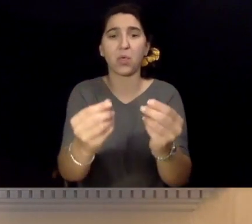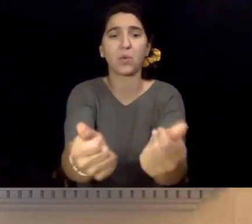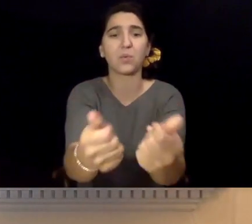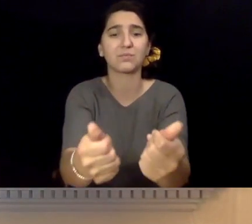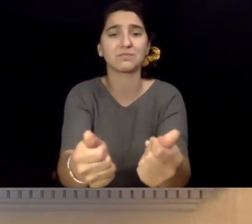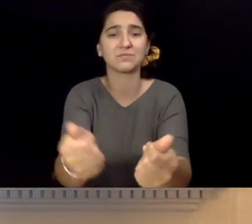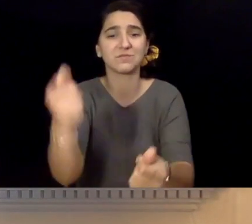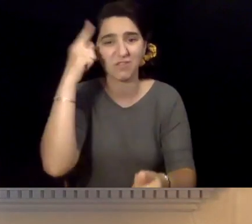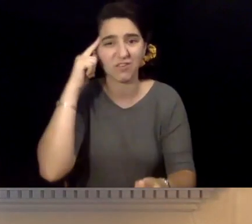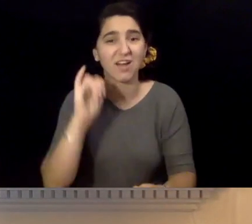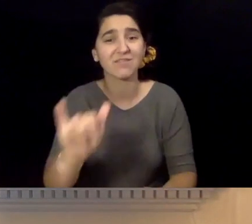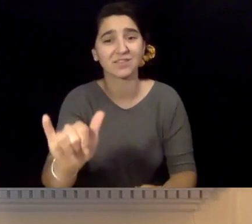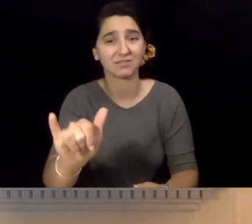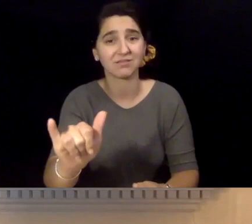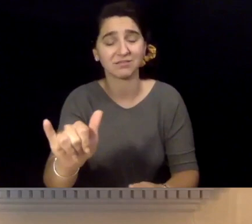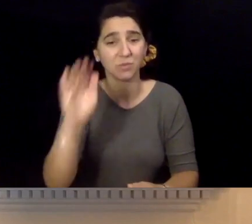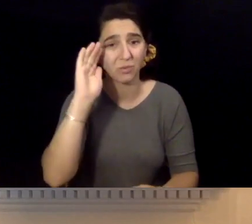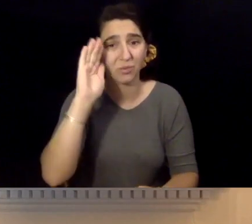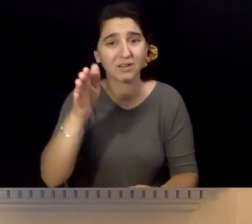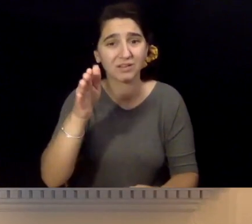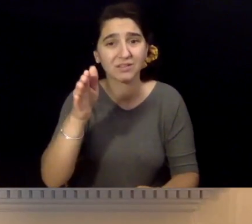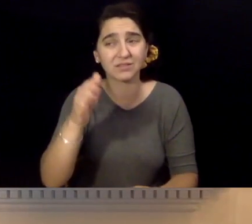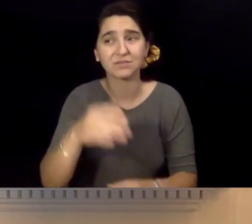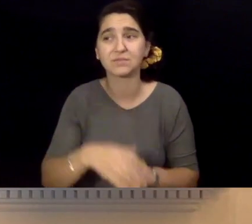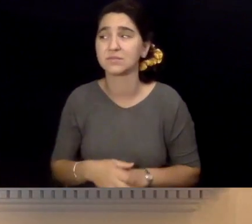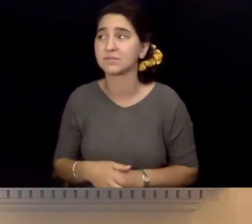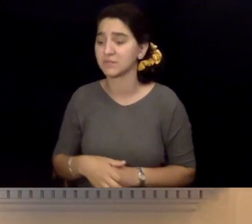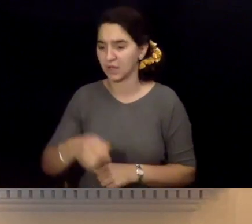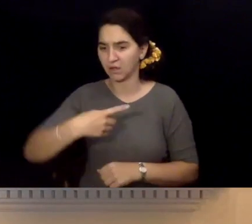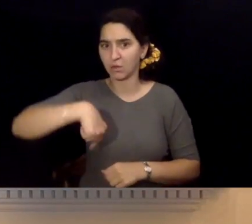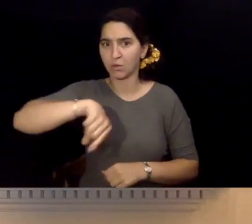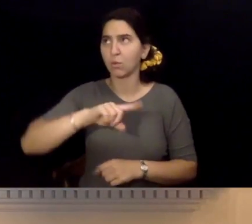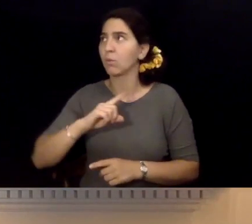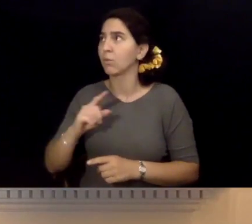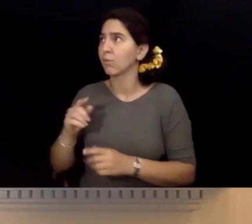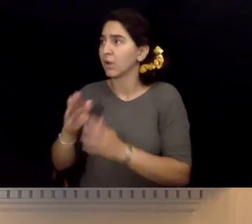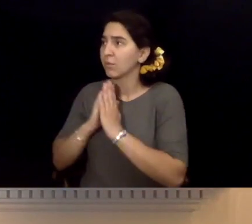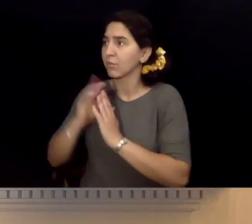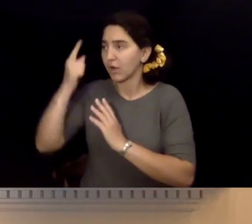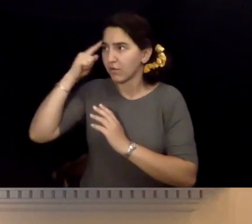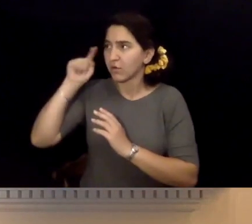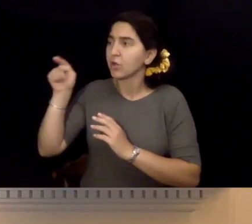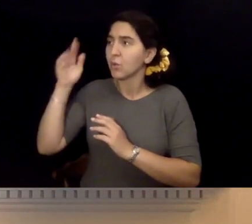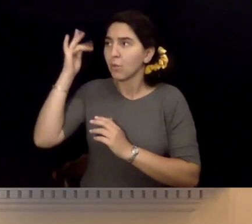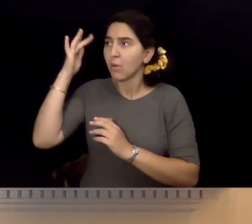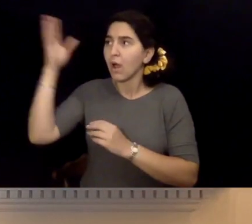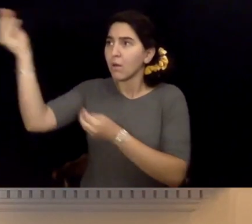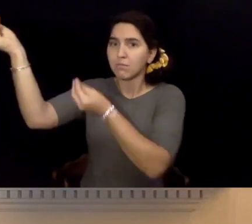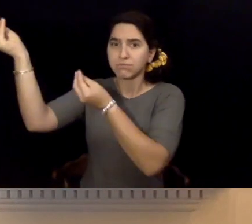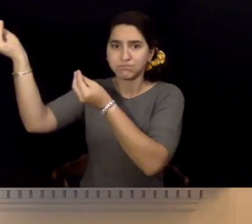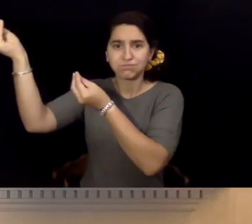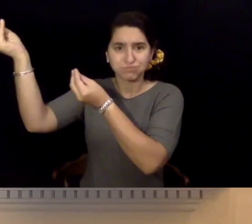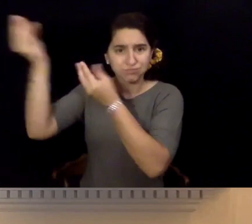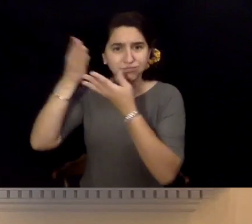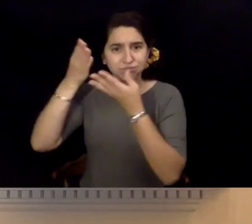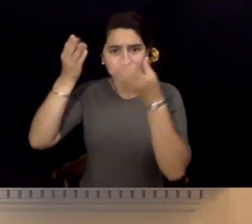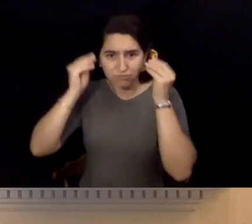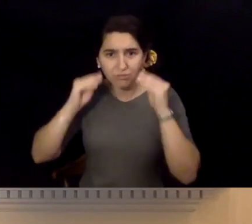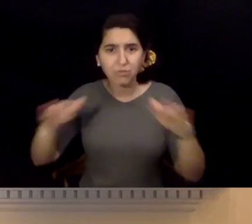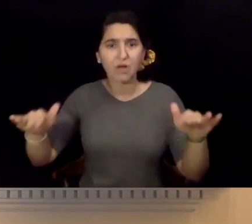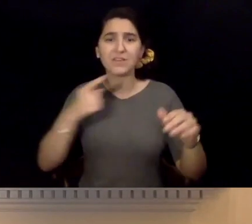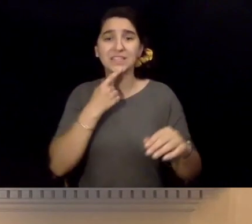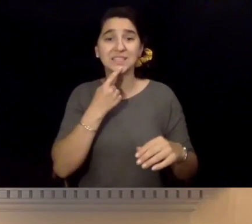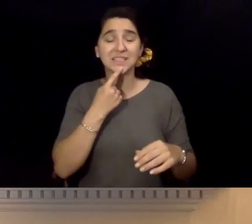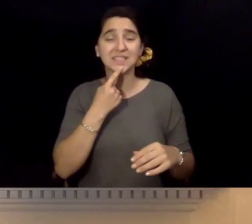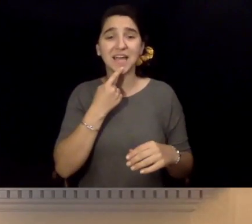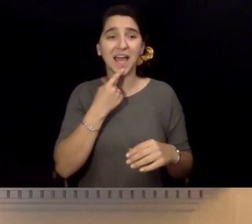forever. We pray to you because, as our prophets have taught us, human suffering anywhere concerns